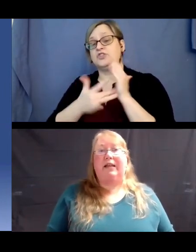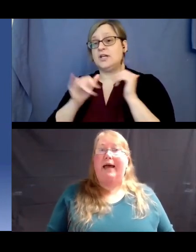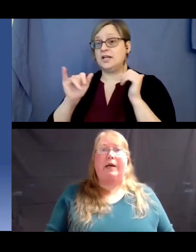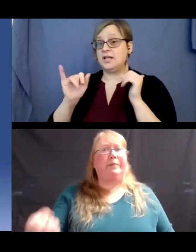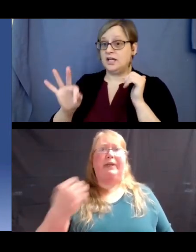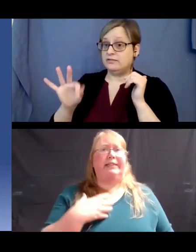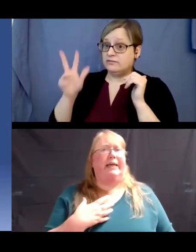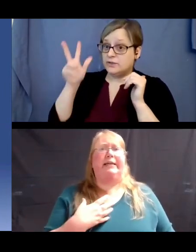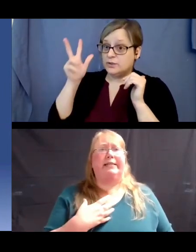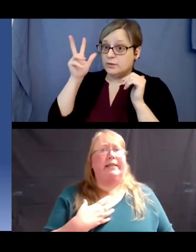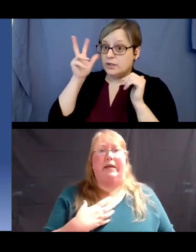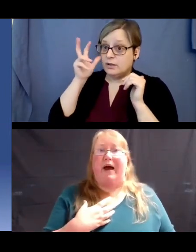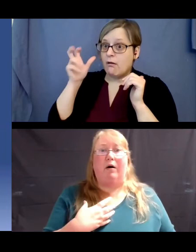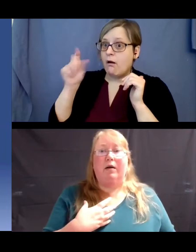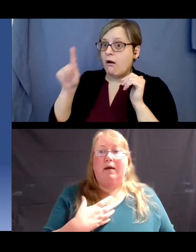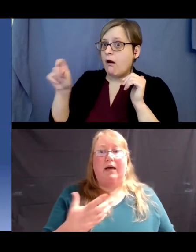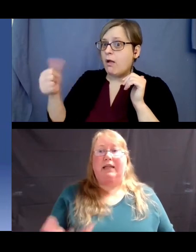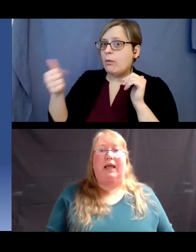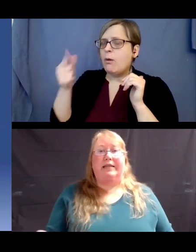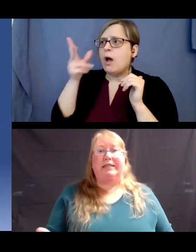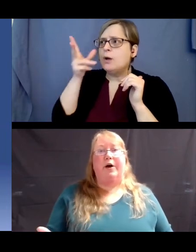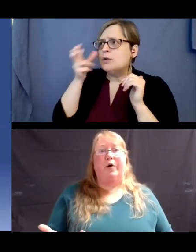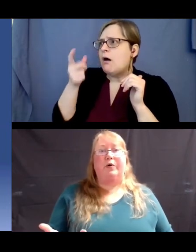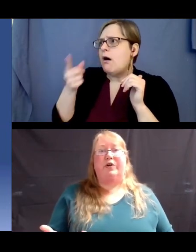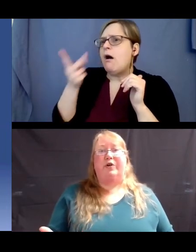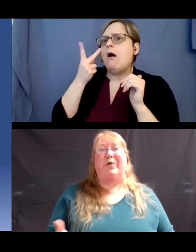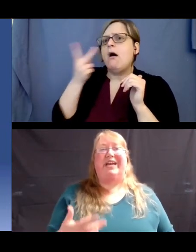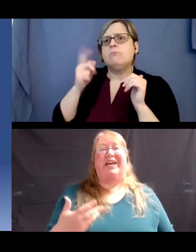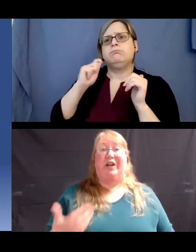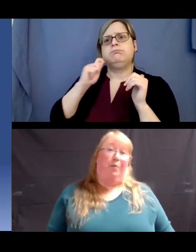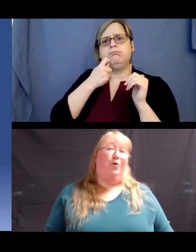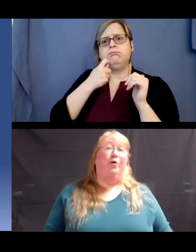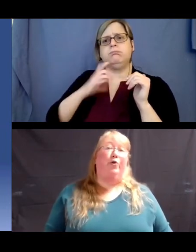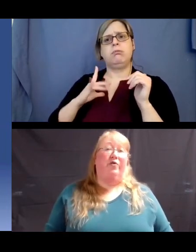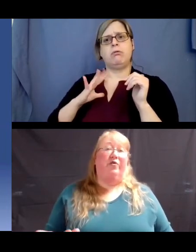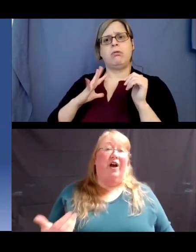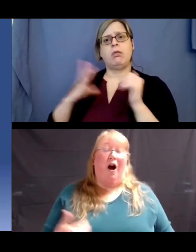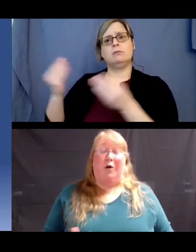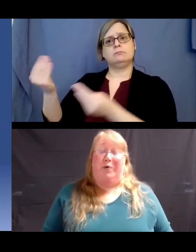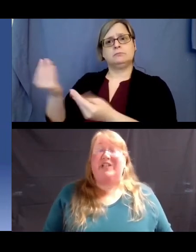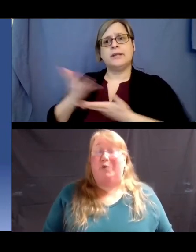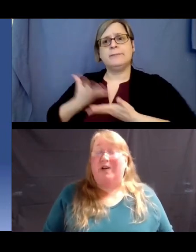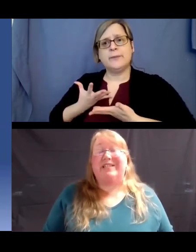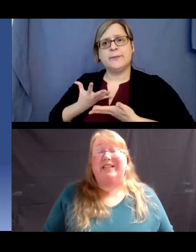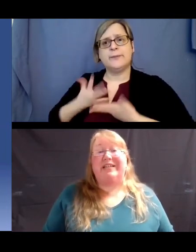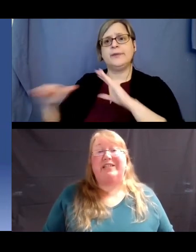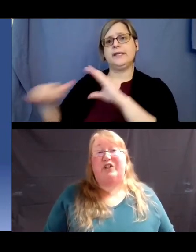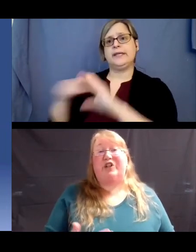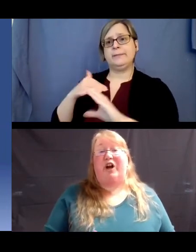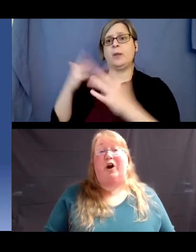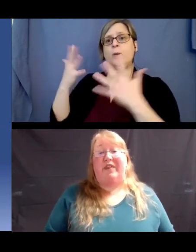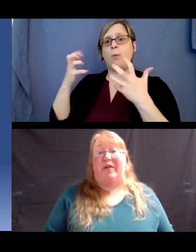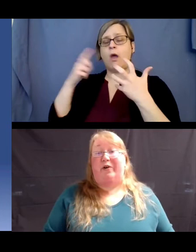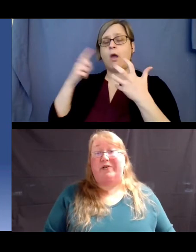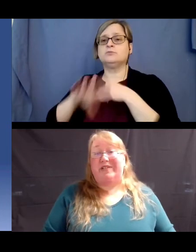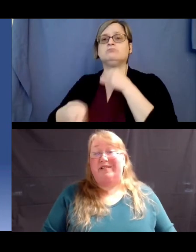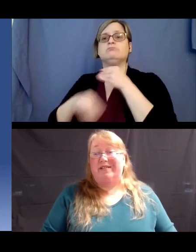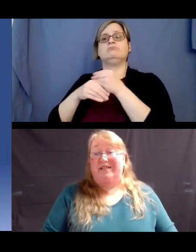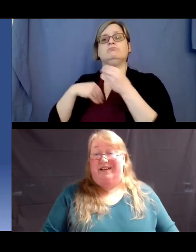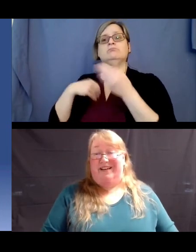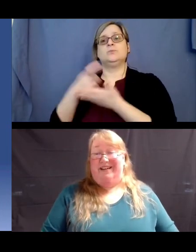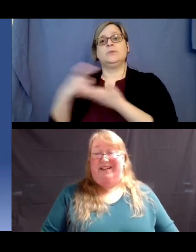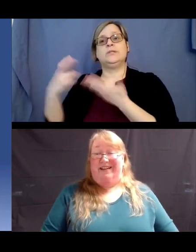really like, please send us an email and let us know so that we can improve our resource list to share with